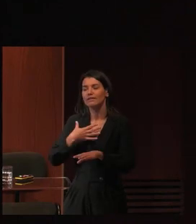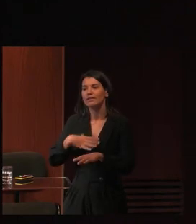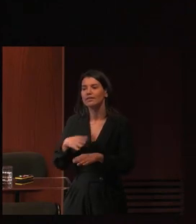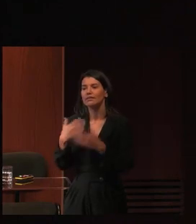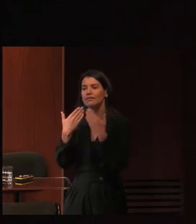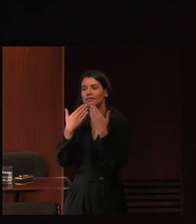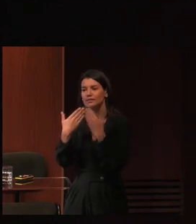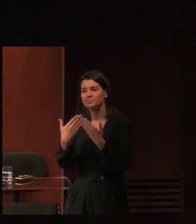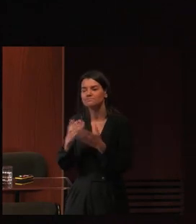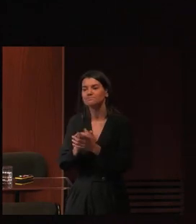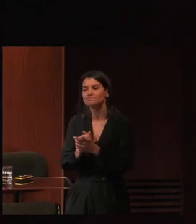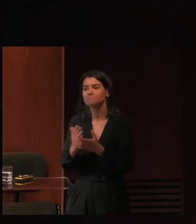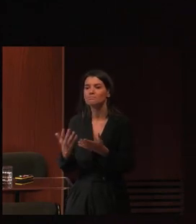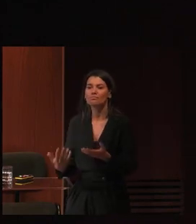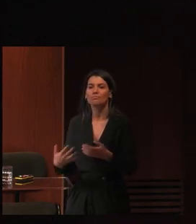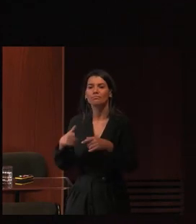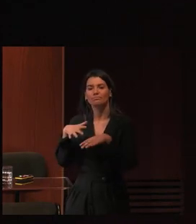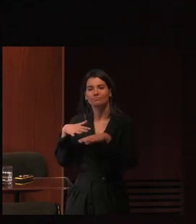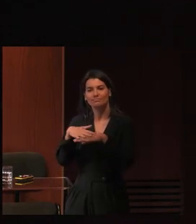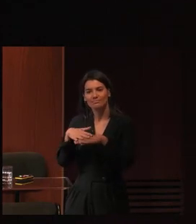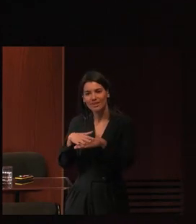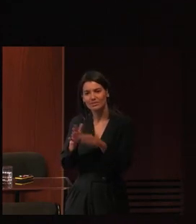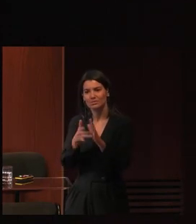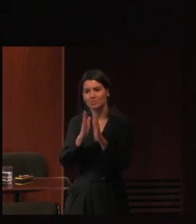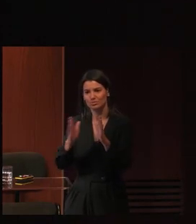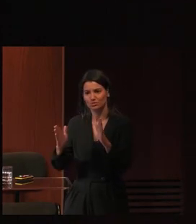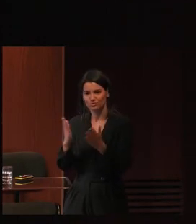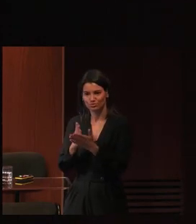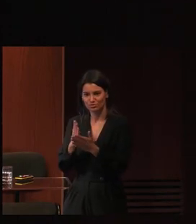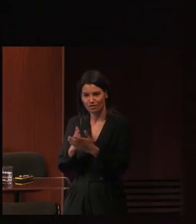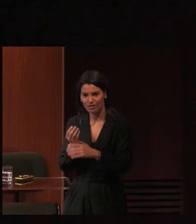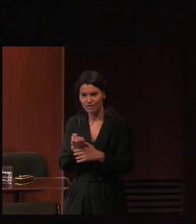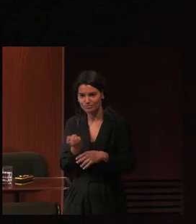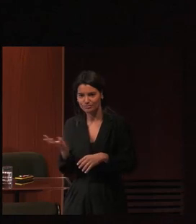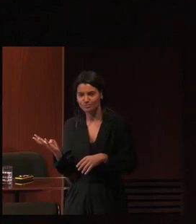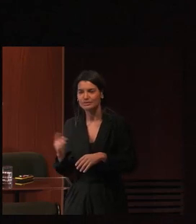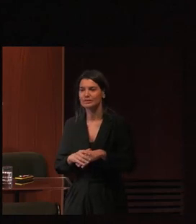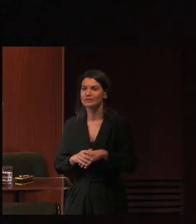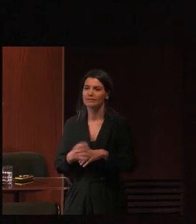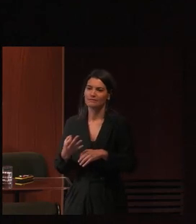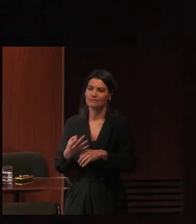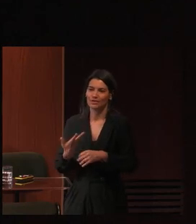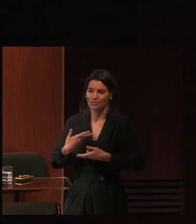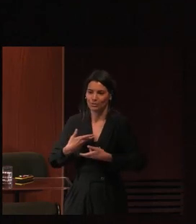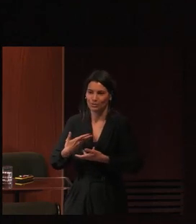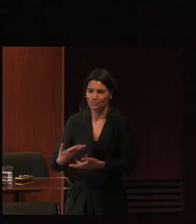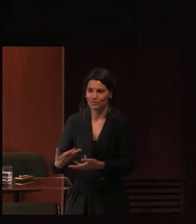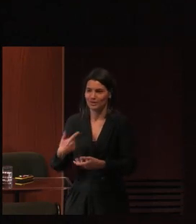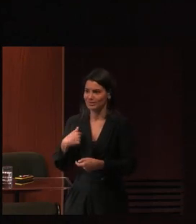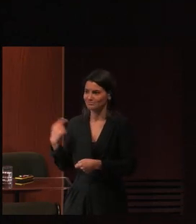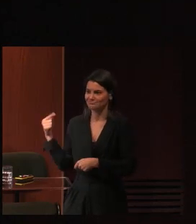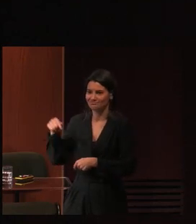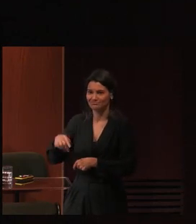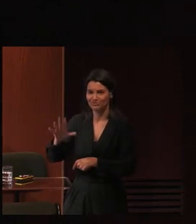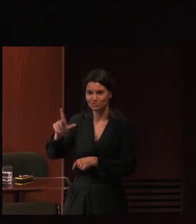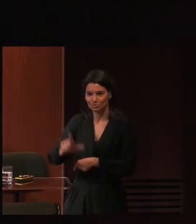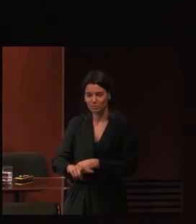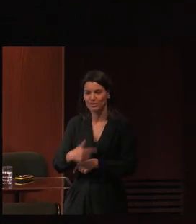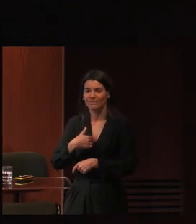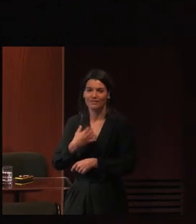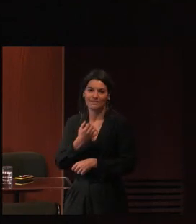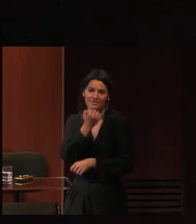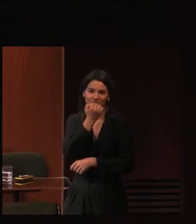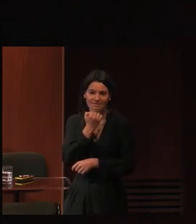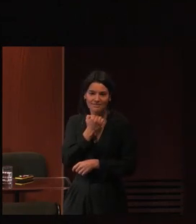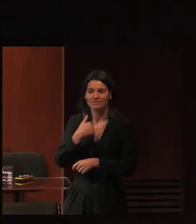the Library School Network for the invitation to come to Lisbon. I'm very happy that I can be here with you,